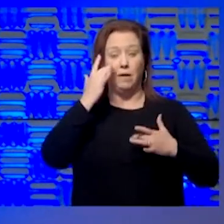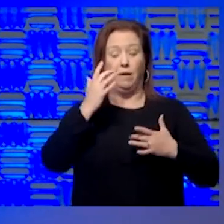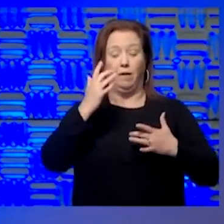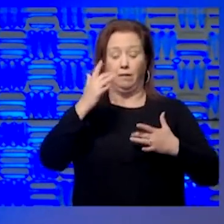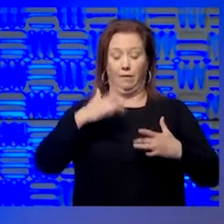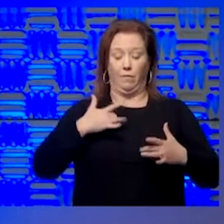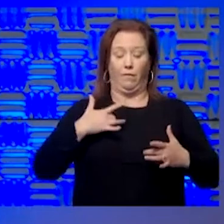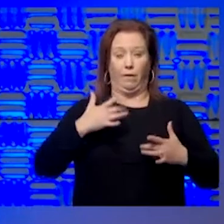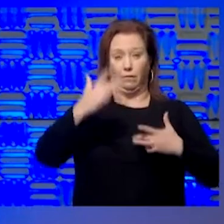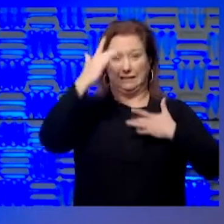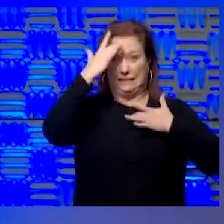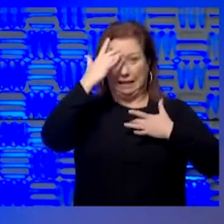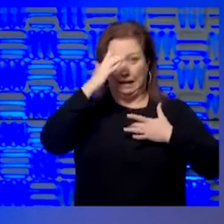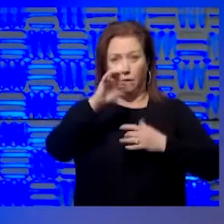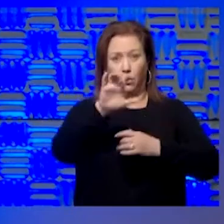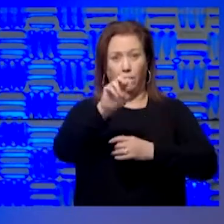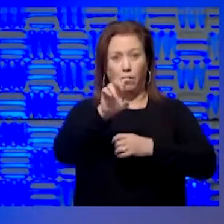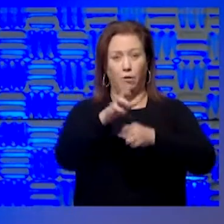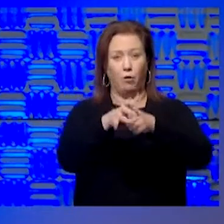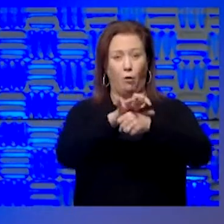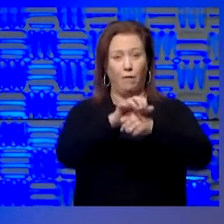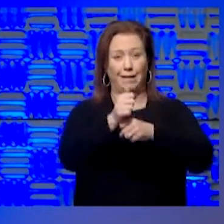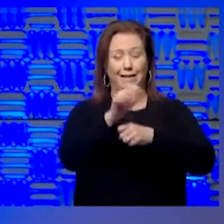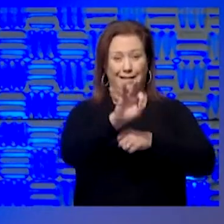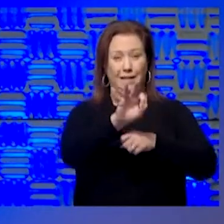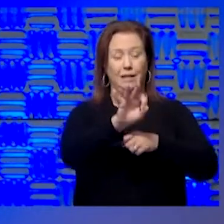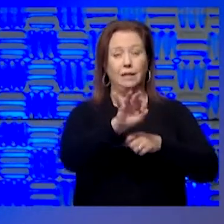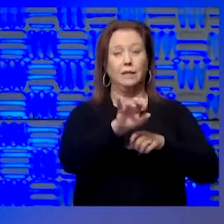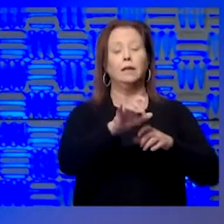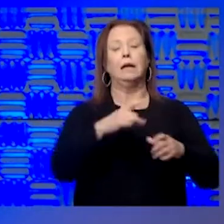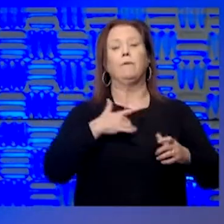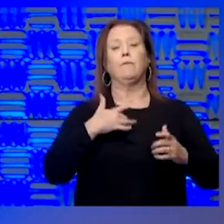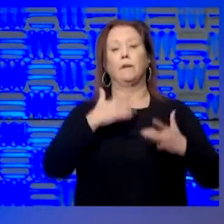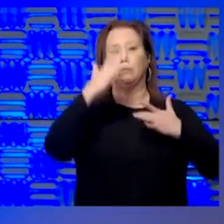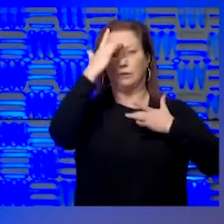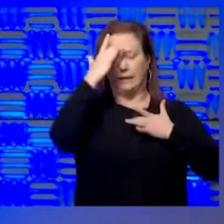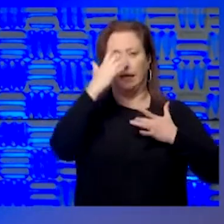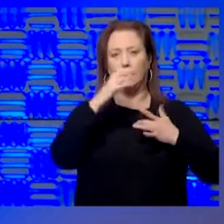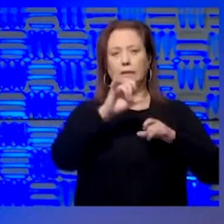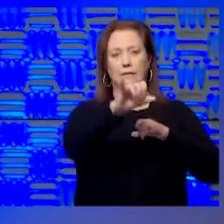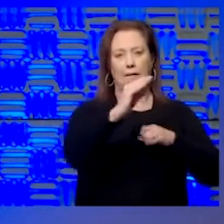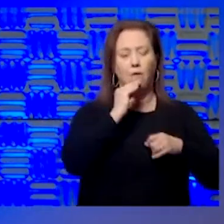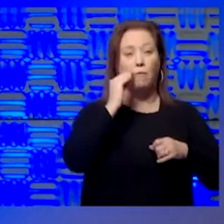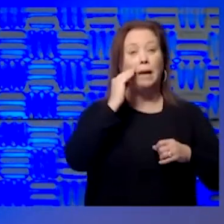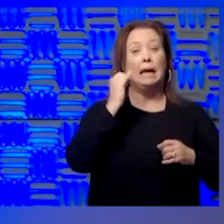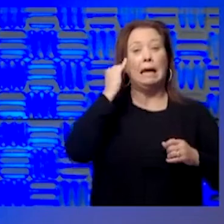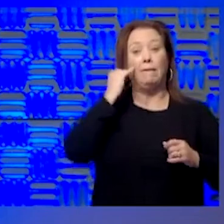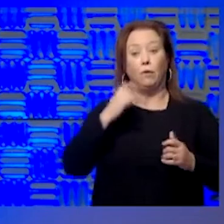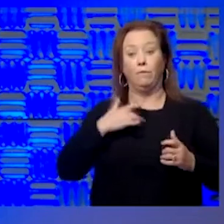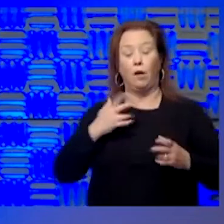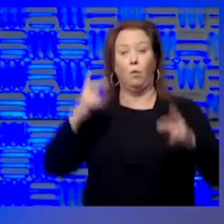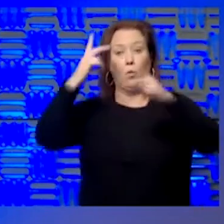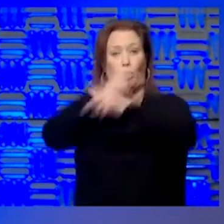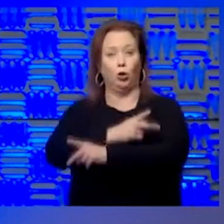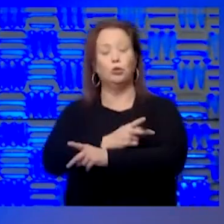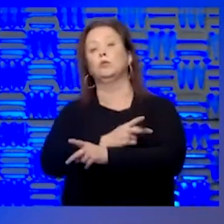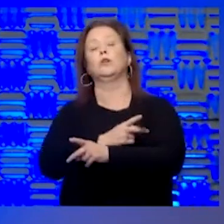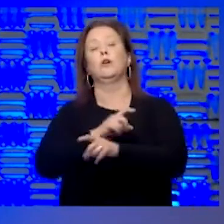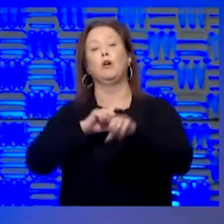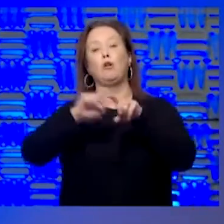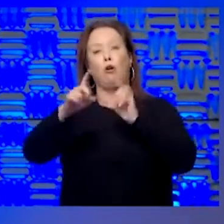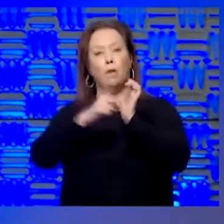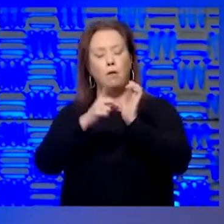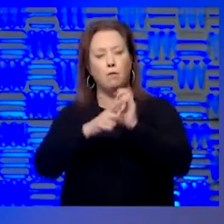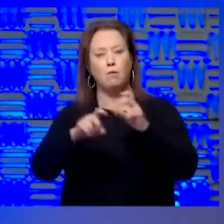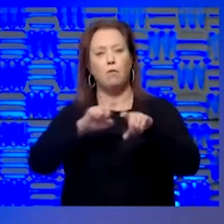caught the virus or have the illness, stay home. If you feel that you're getting worse, absolutely call your physician or call 911 or